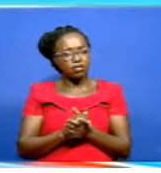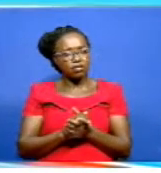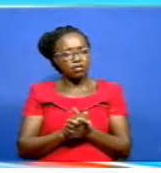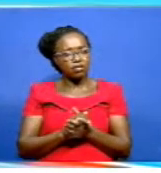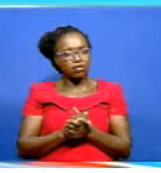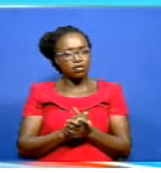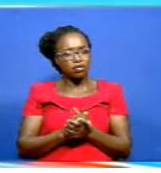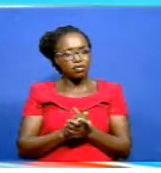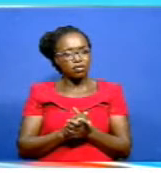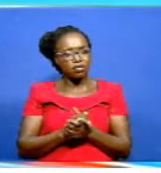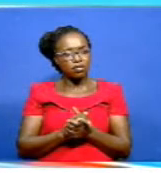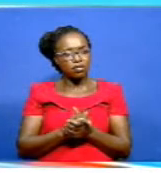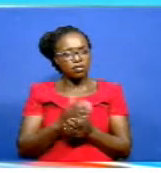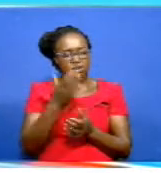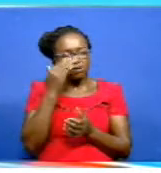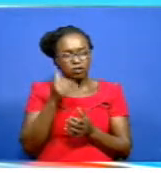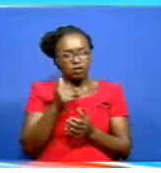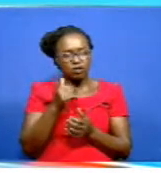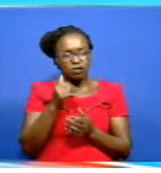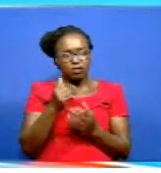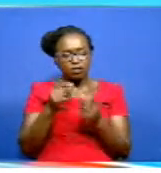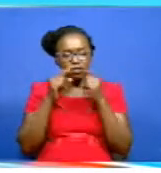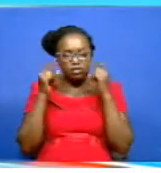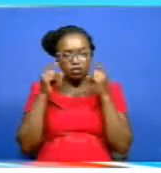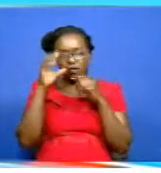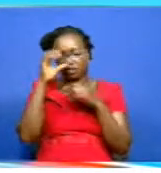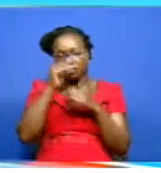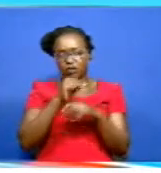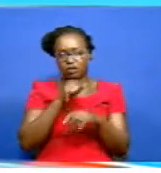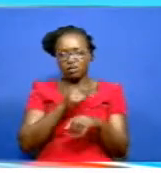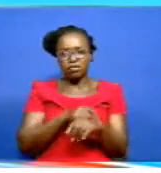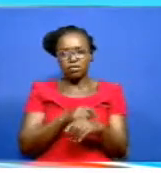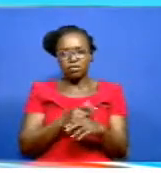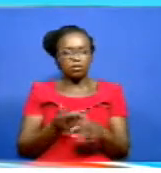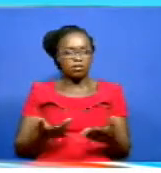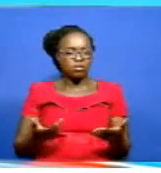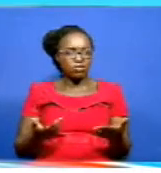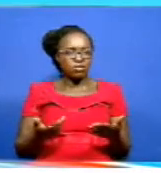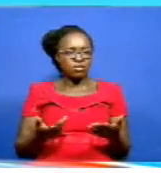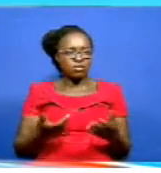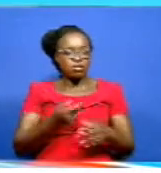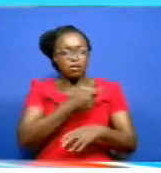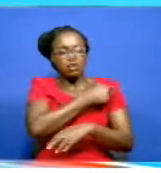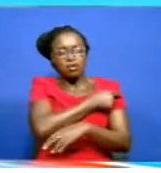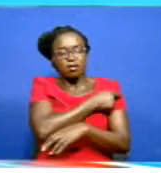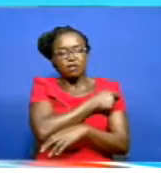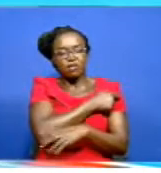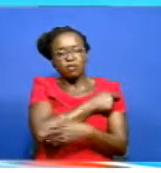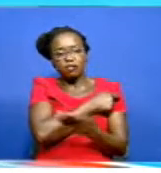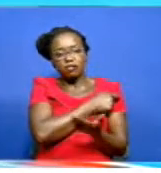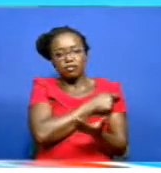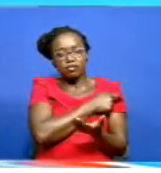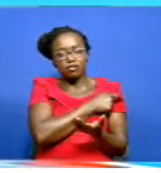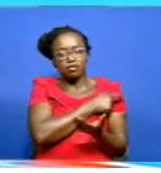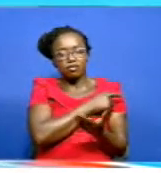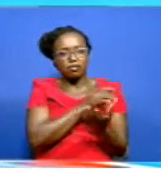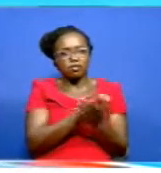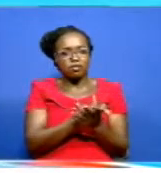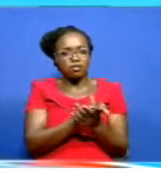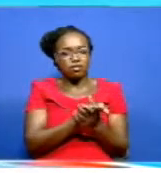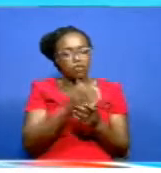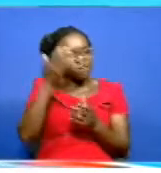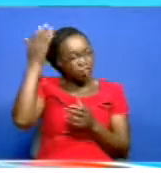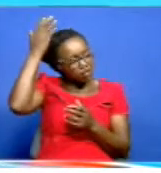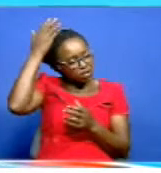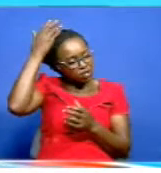are they not wearing masks and even gloves during, I think it's because during the vaccination, we've seen the